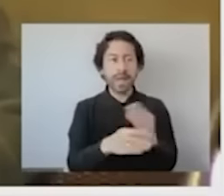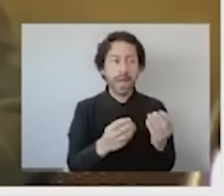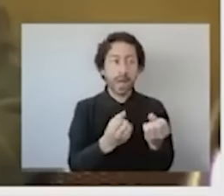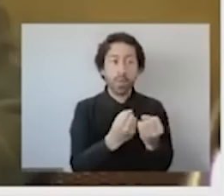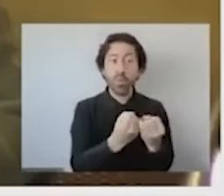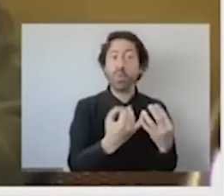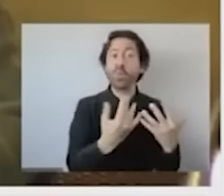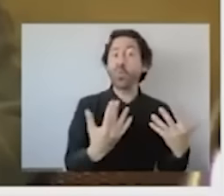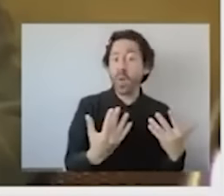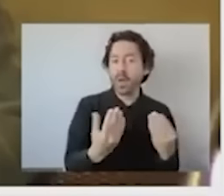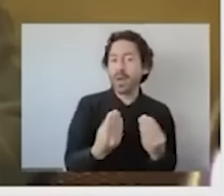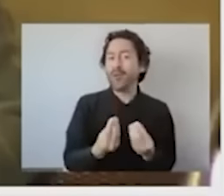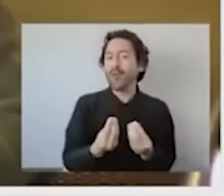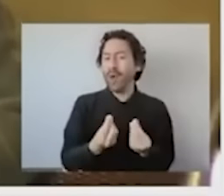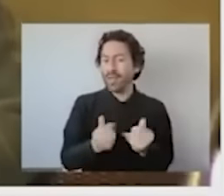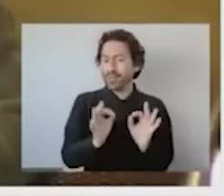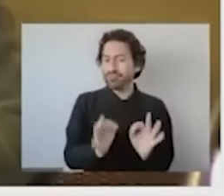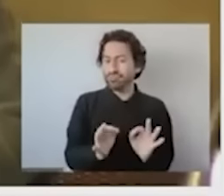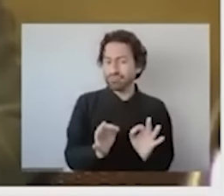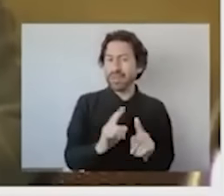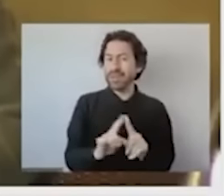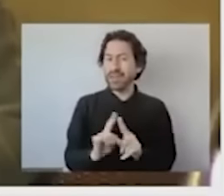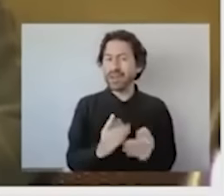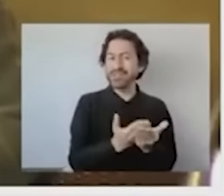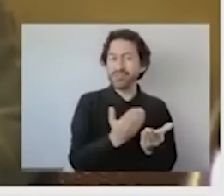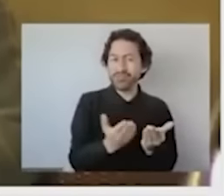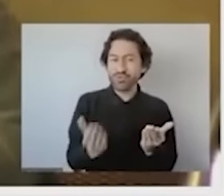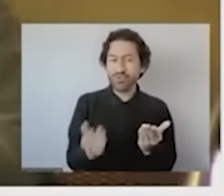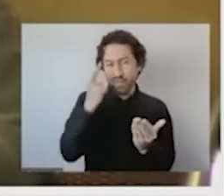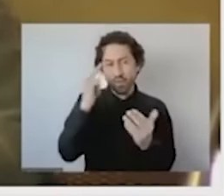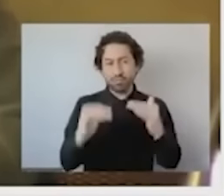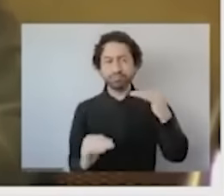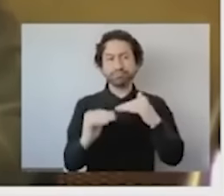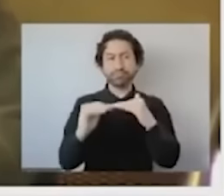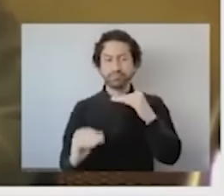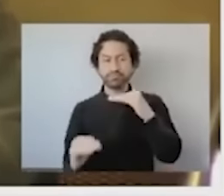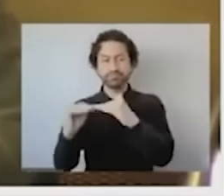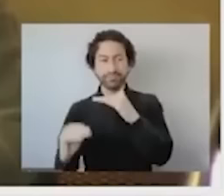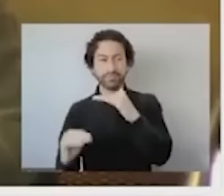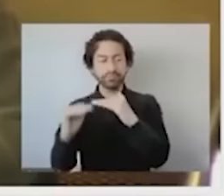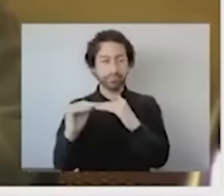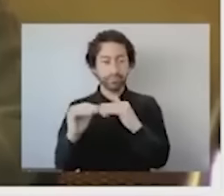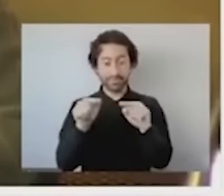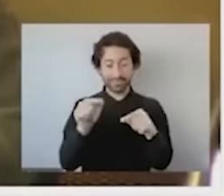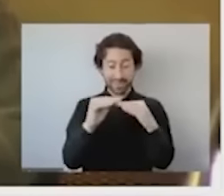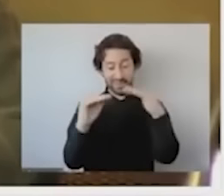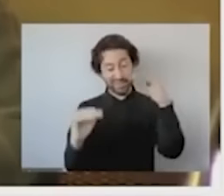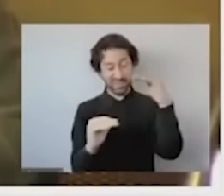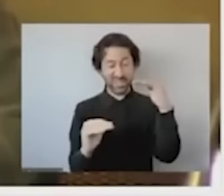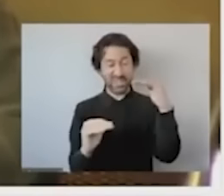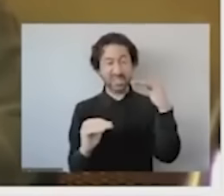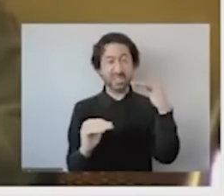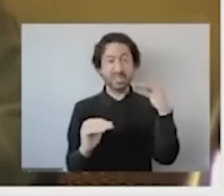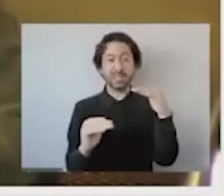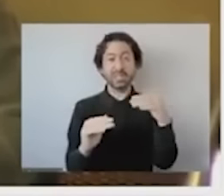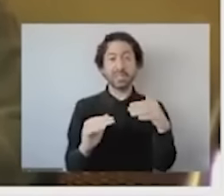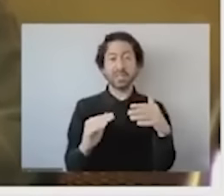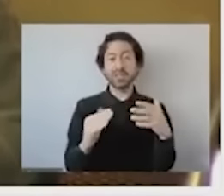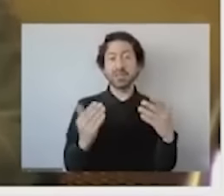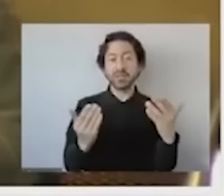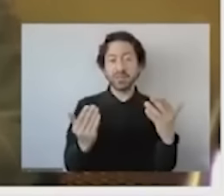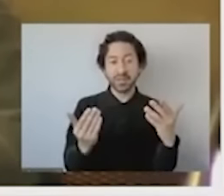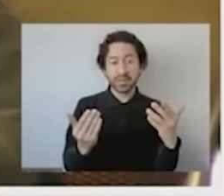SDG gap. The global financing gap for LICs, LMICs, and the highly vulnerable middle-income